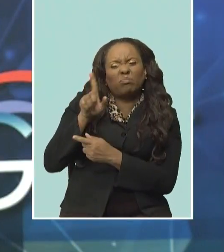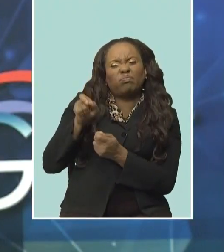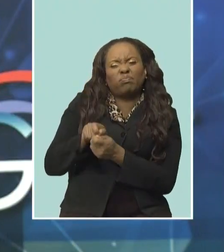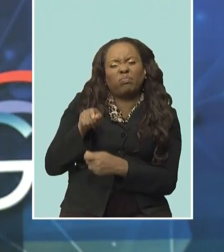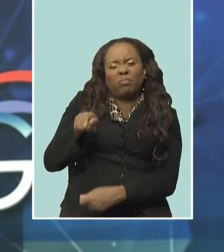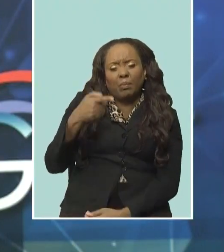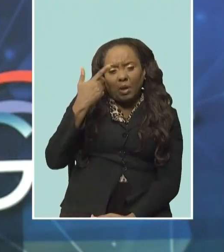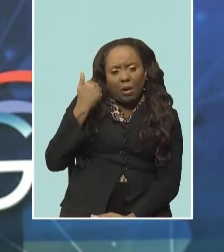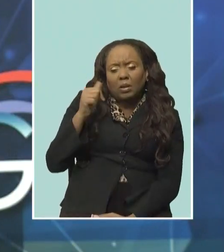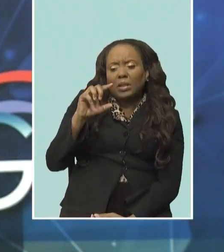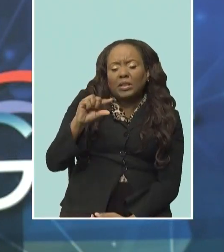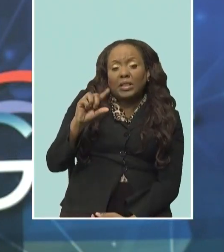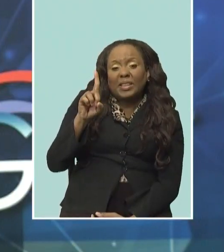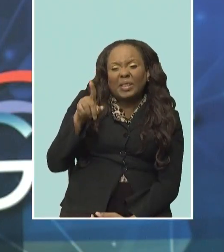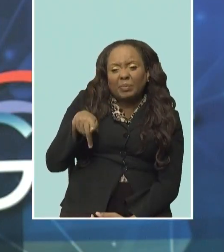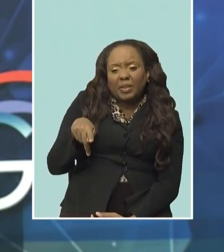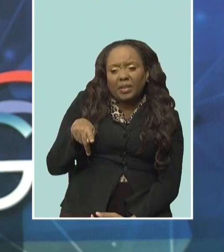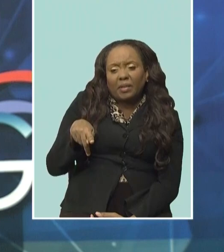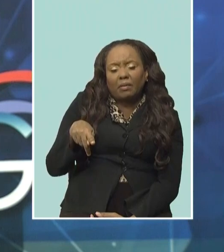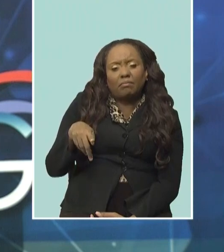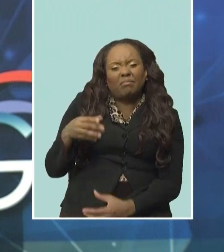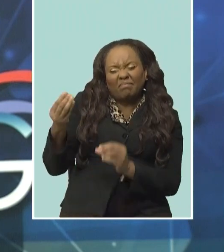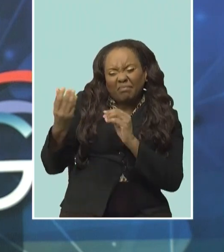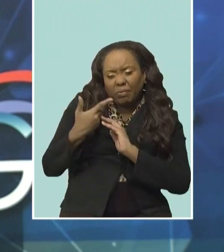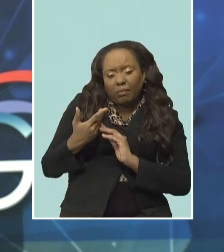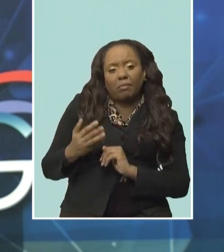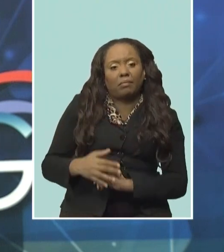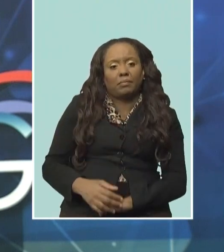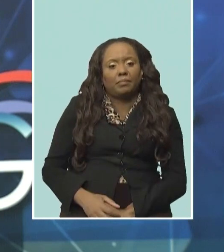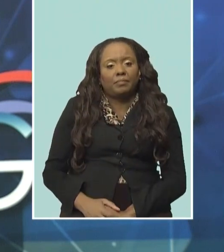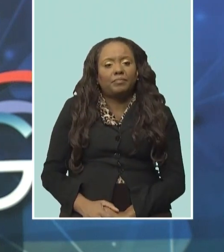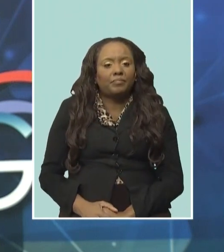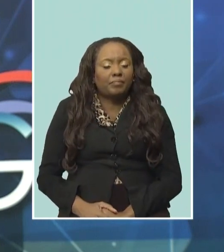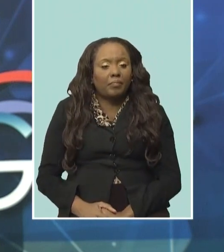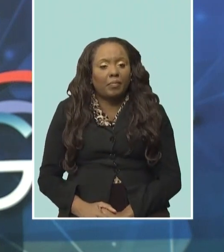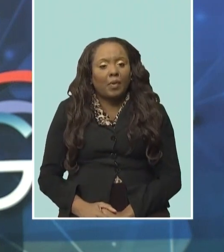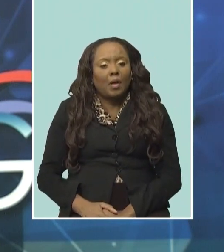The drought continues to put a strain on Barbados' groundwater reserves,